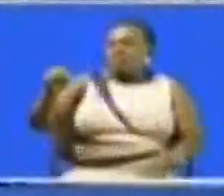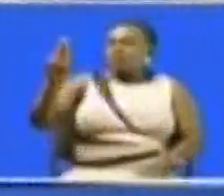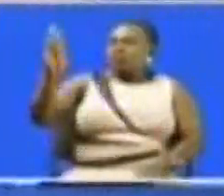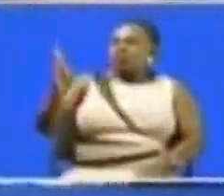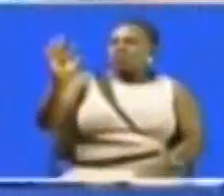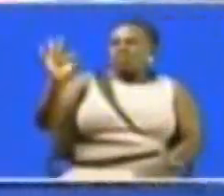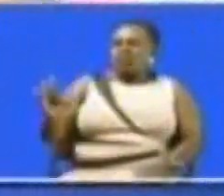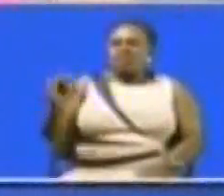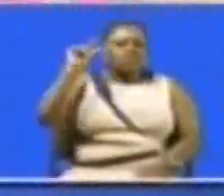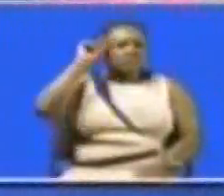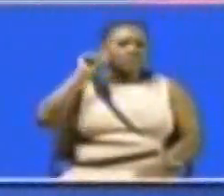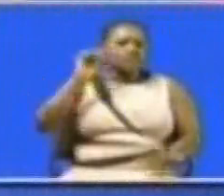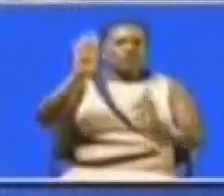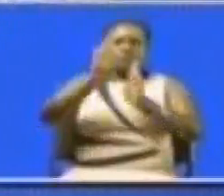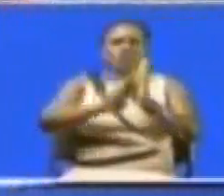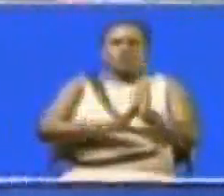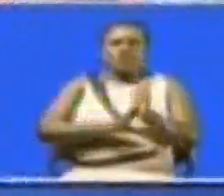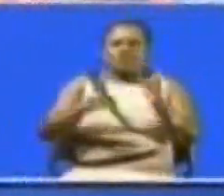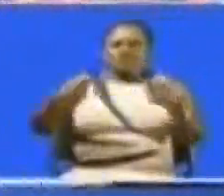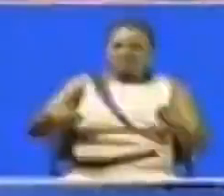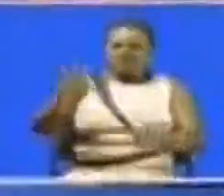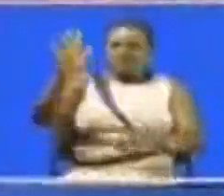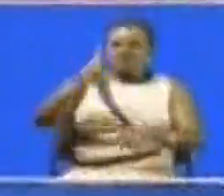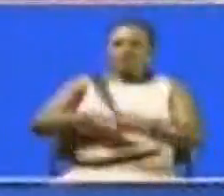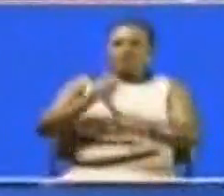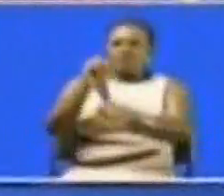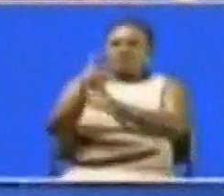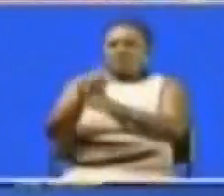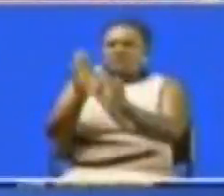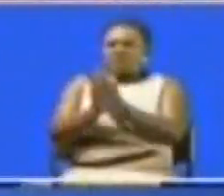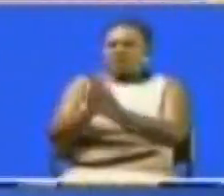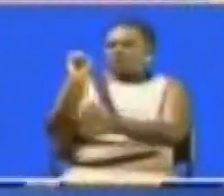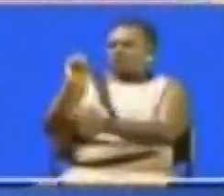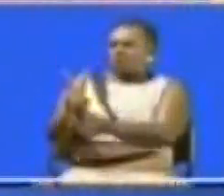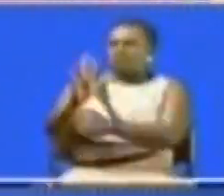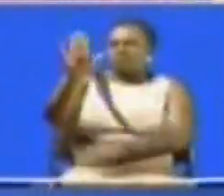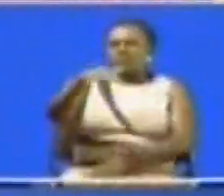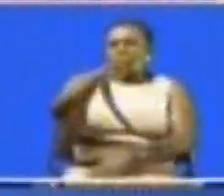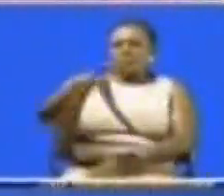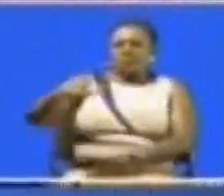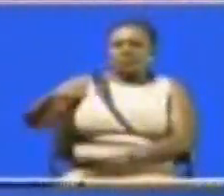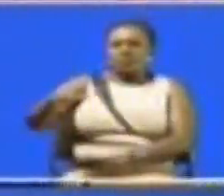two-thirds gender bill in 5 attempts, both in the 11th and the 12th parliaments. Chris Dairo, KTN News.